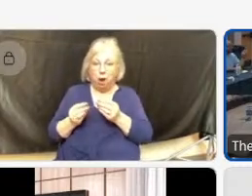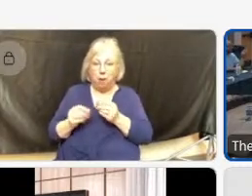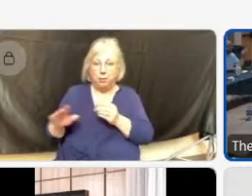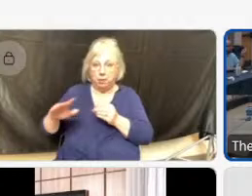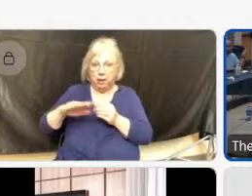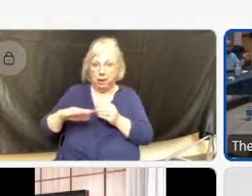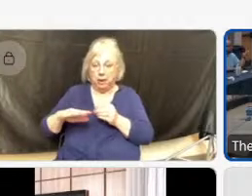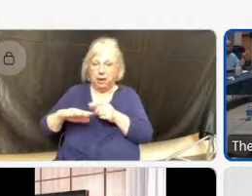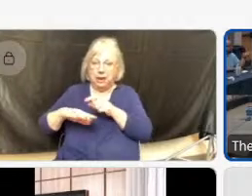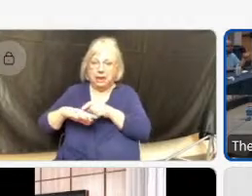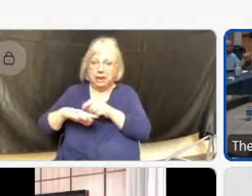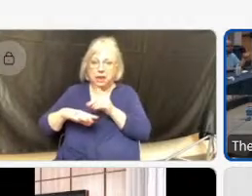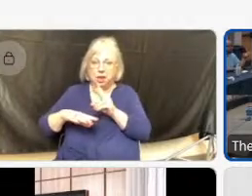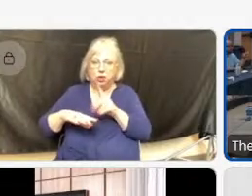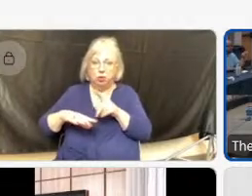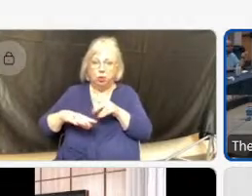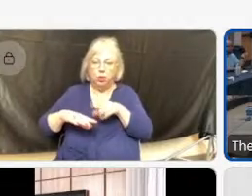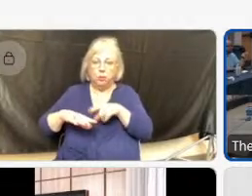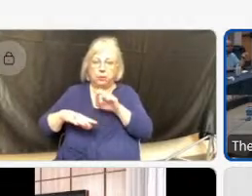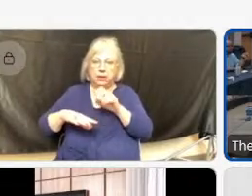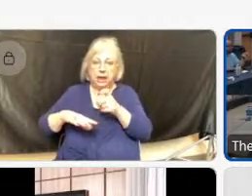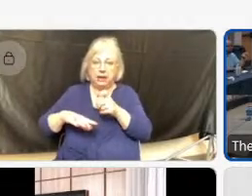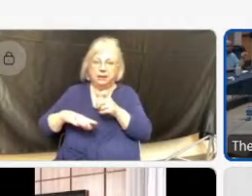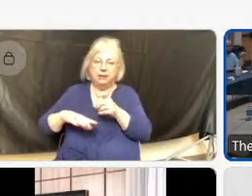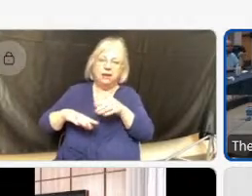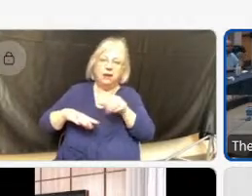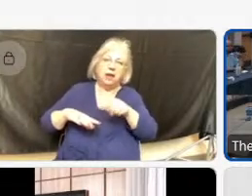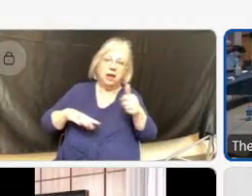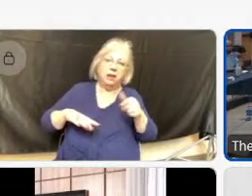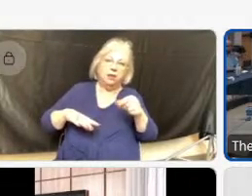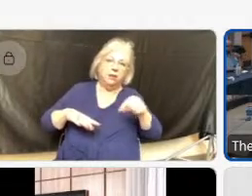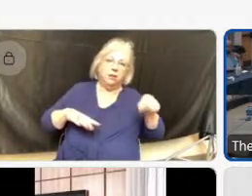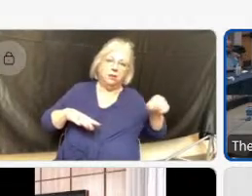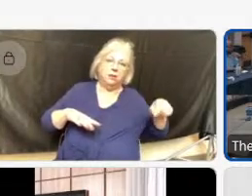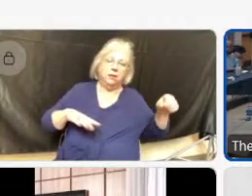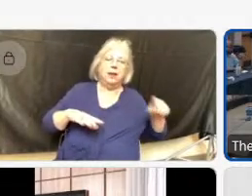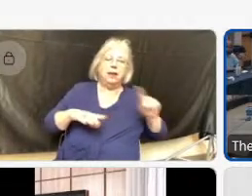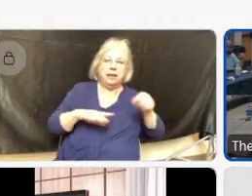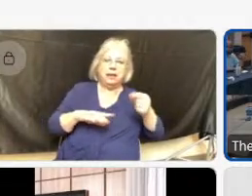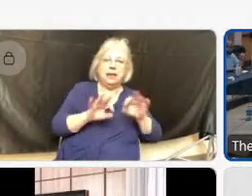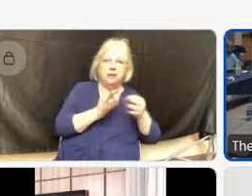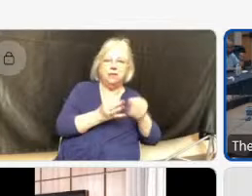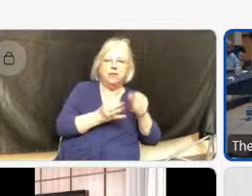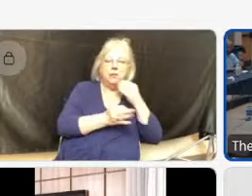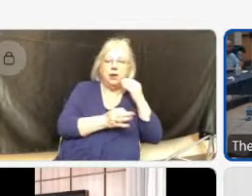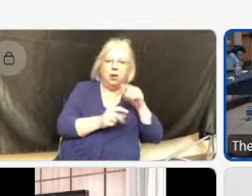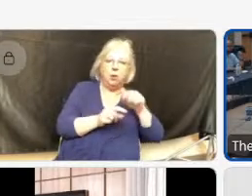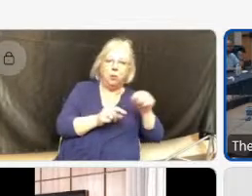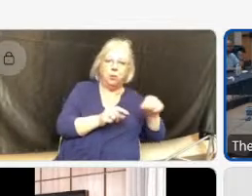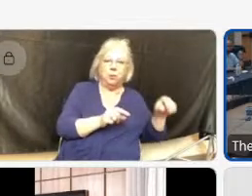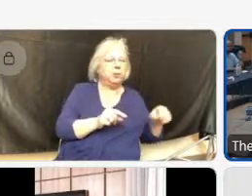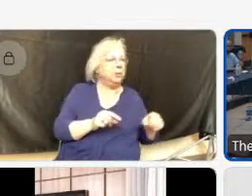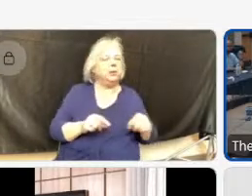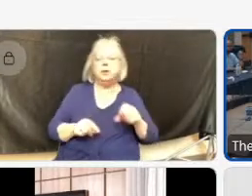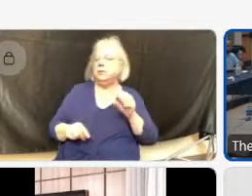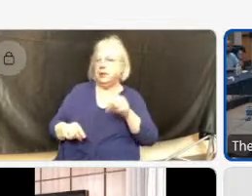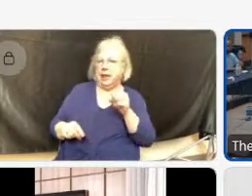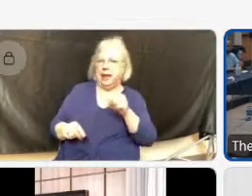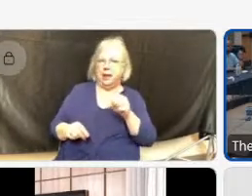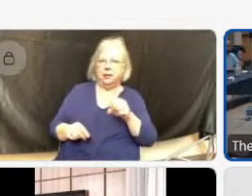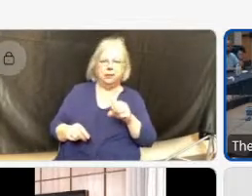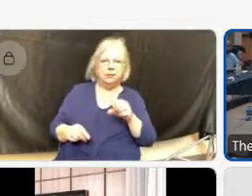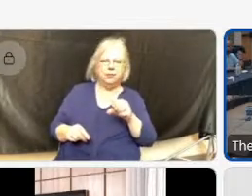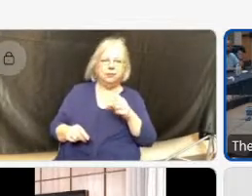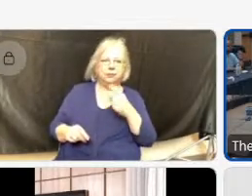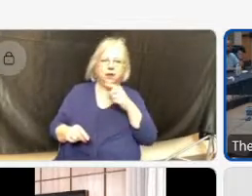then the adjacent properties will be single-family homes? Yes, sir. Okay. And there's a like 40 or 45 foot there,